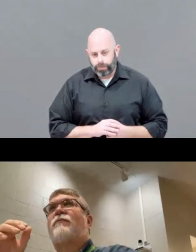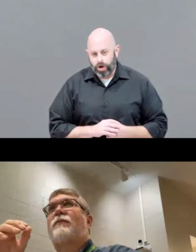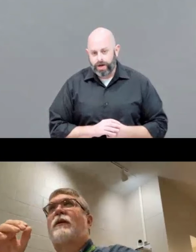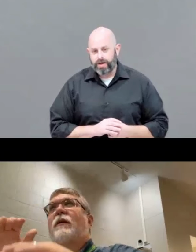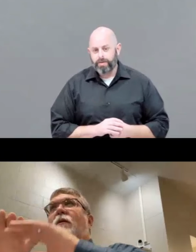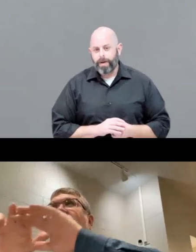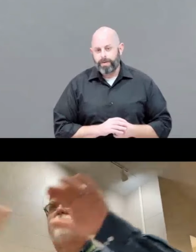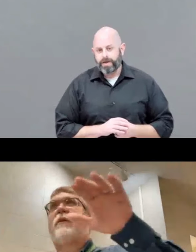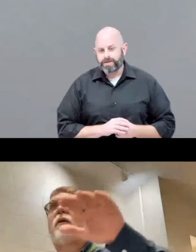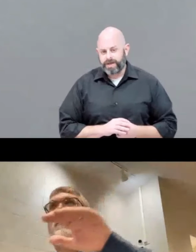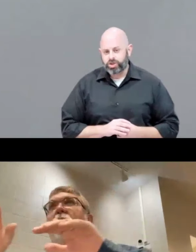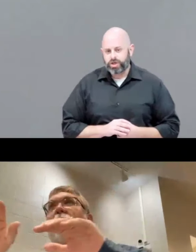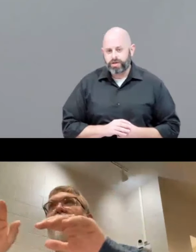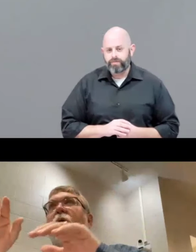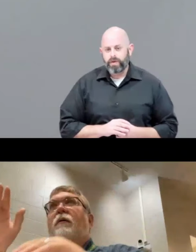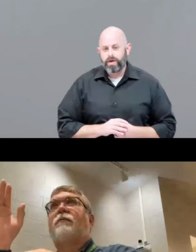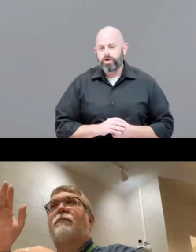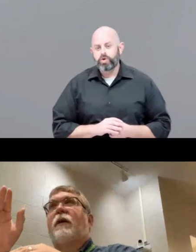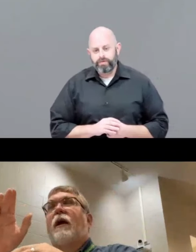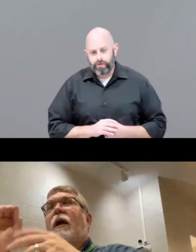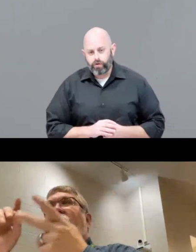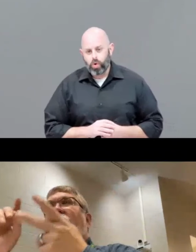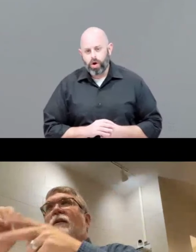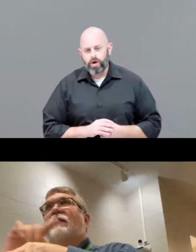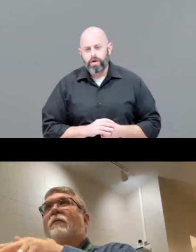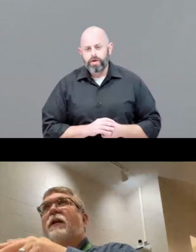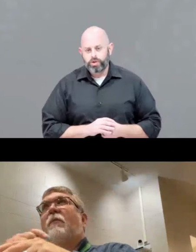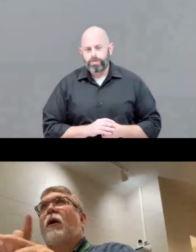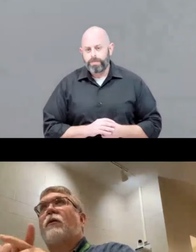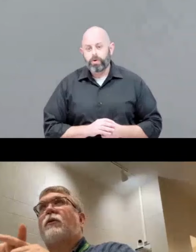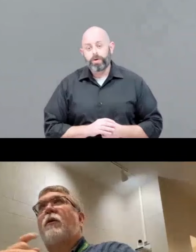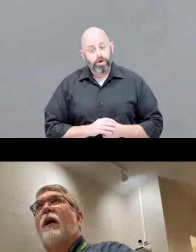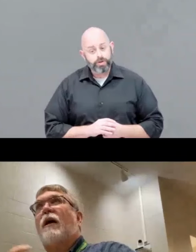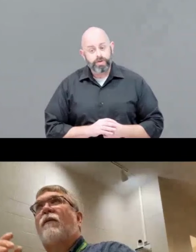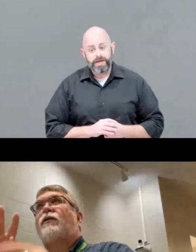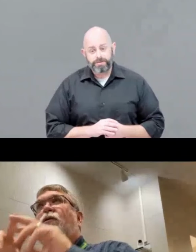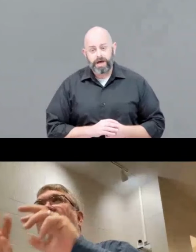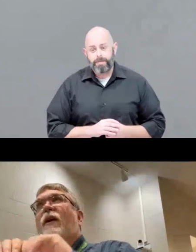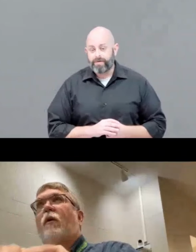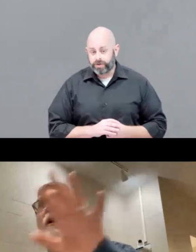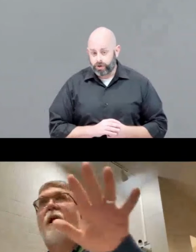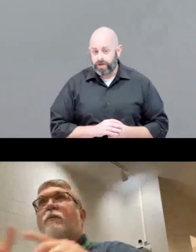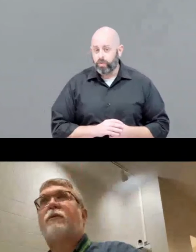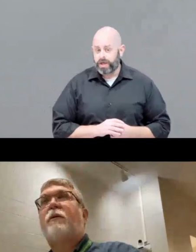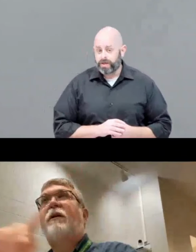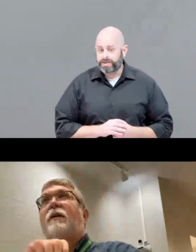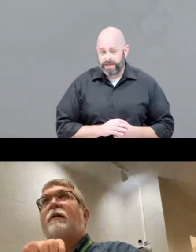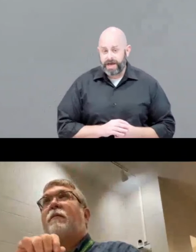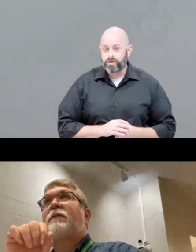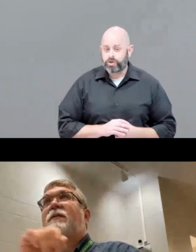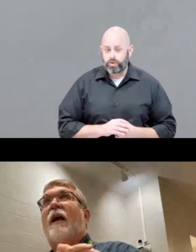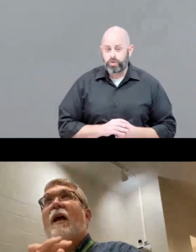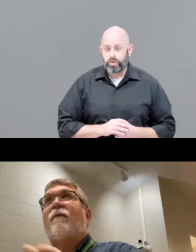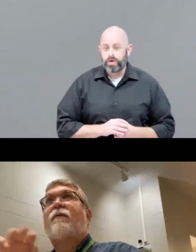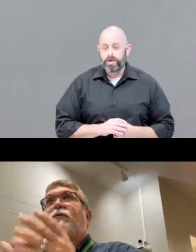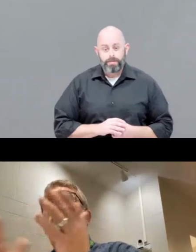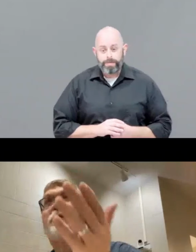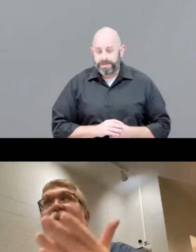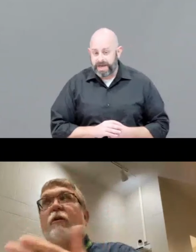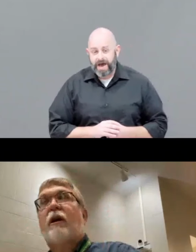the spring public session, give the floor to people, but also at the same time have a survey that we can send out